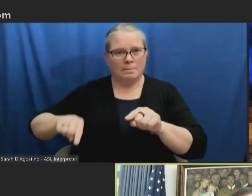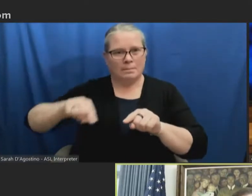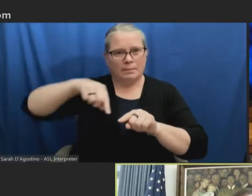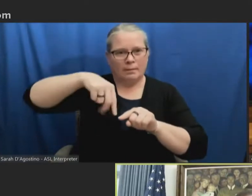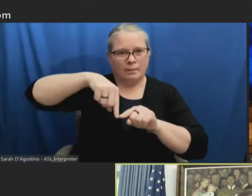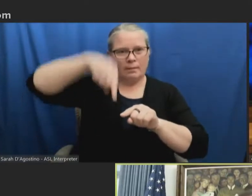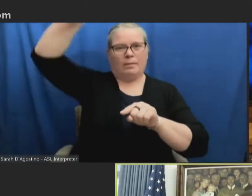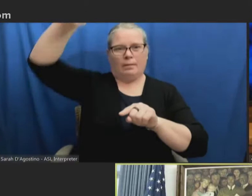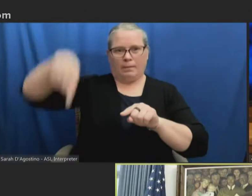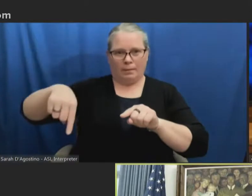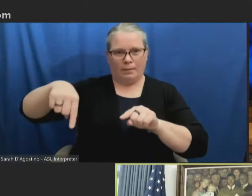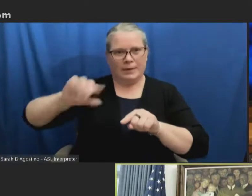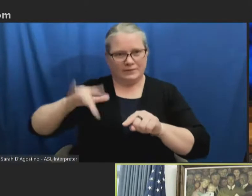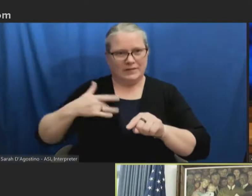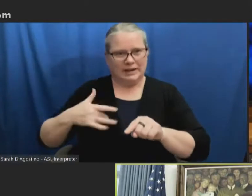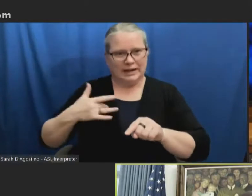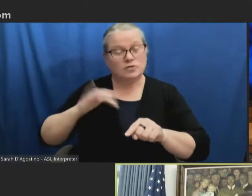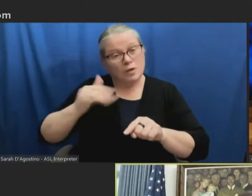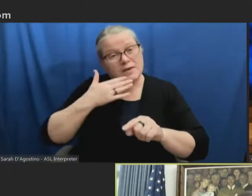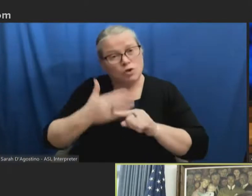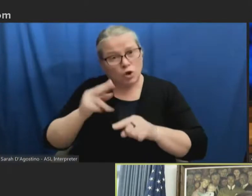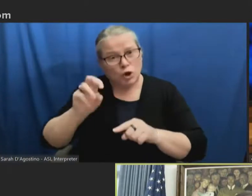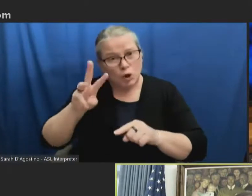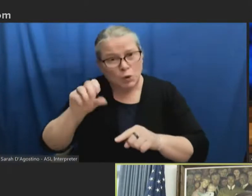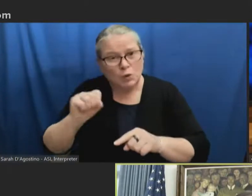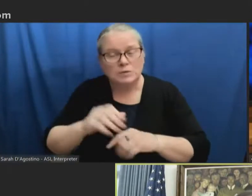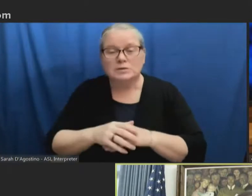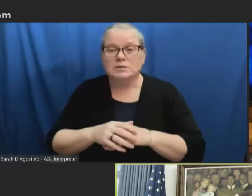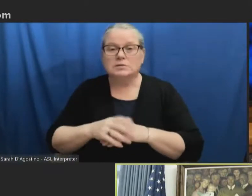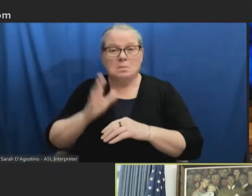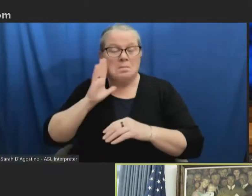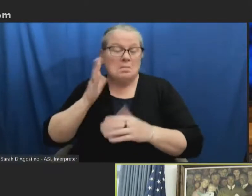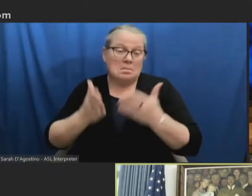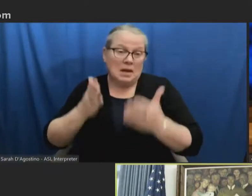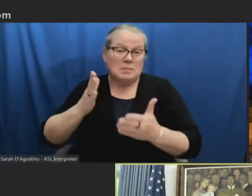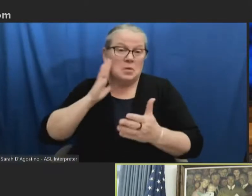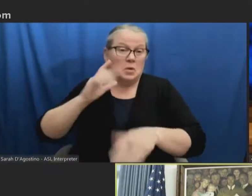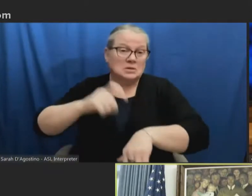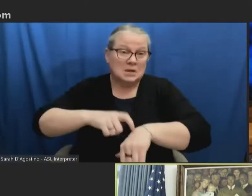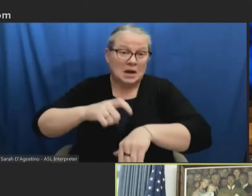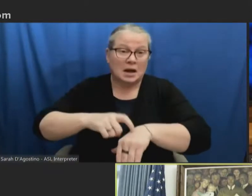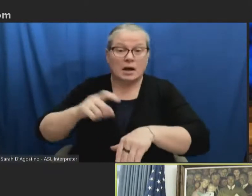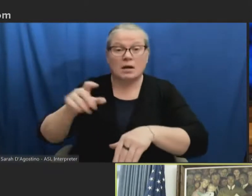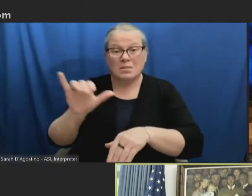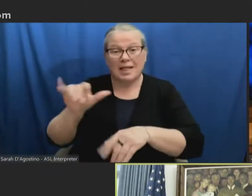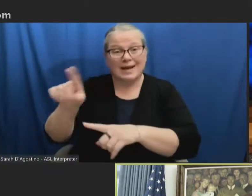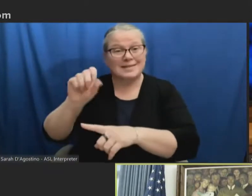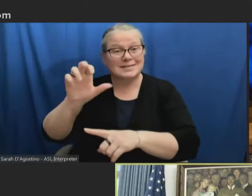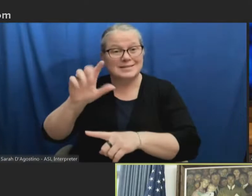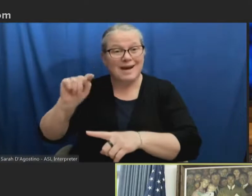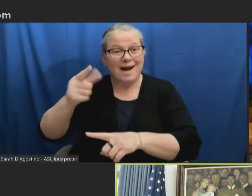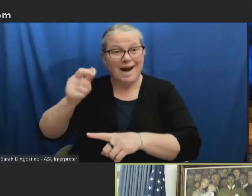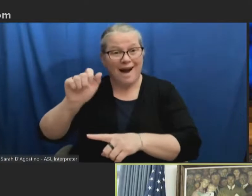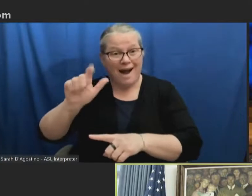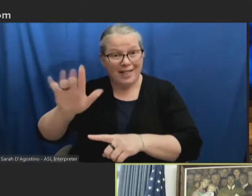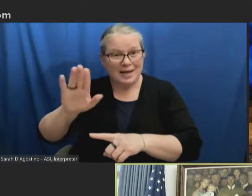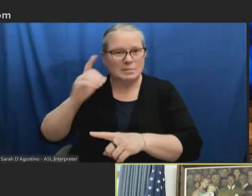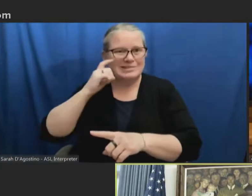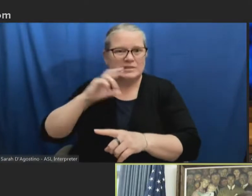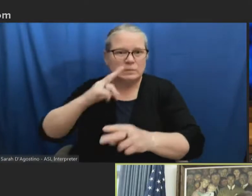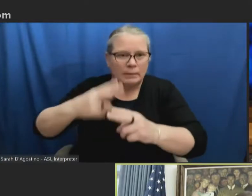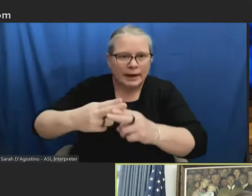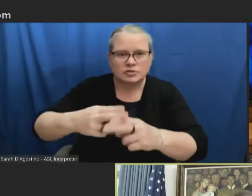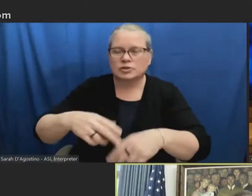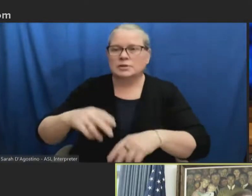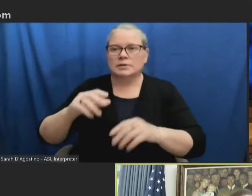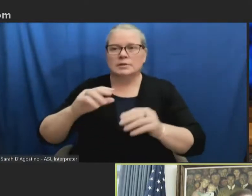news. That gives us maybe a little bit of time, like Scott Gottlieb was saying, where the infections go down, the therapies go up, so we'll